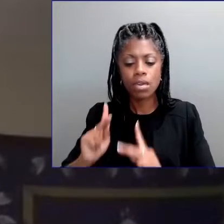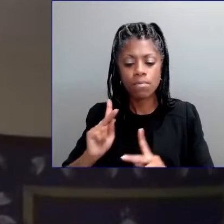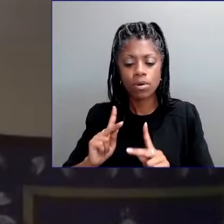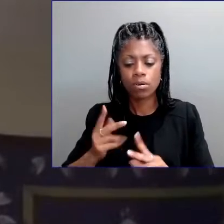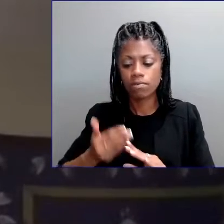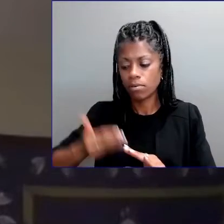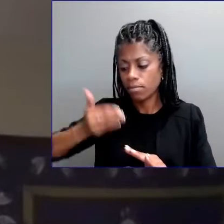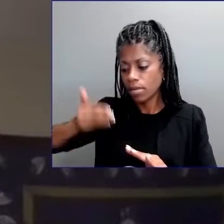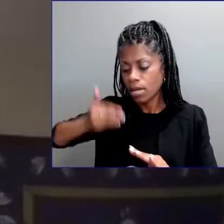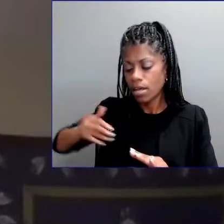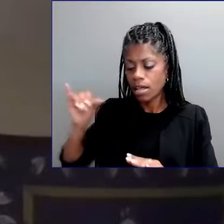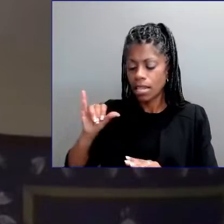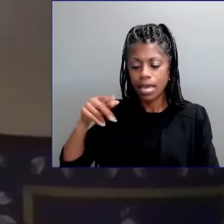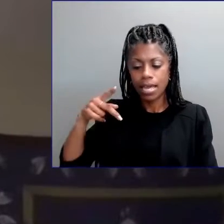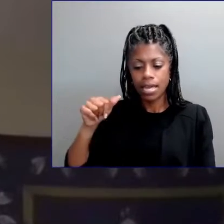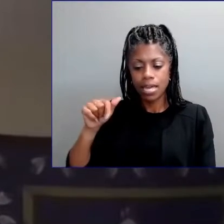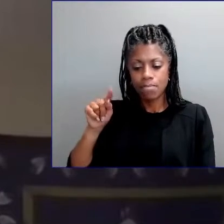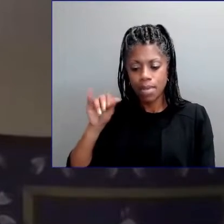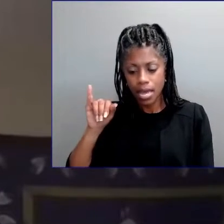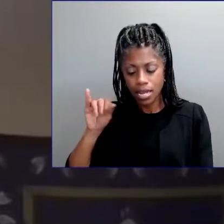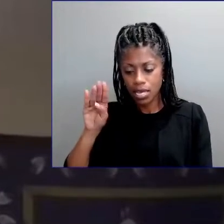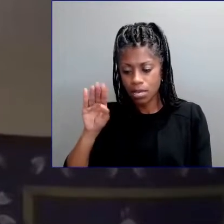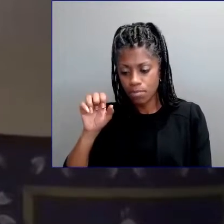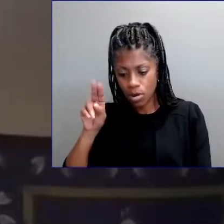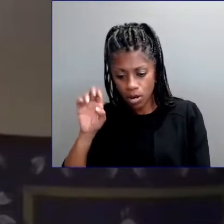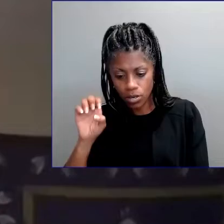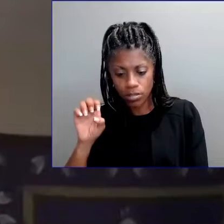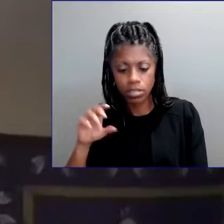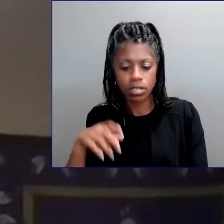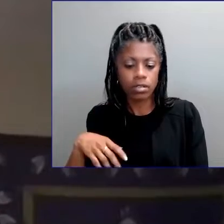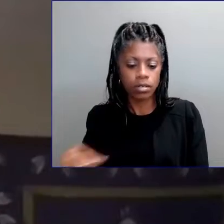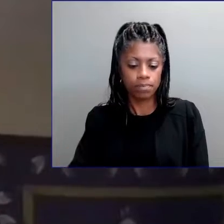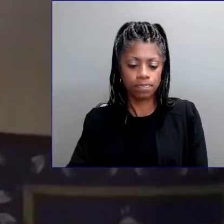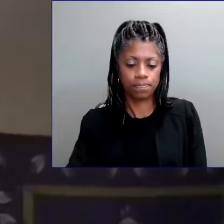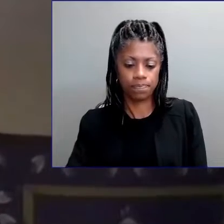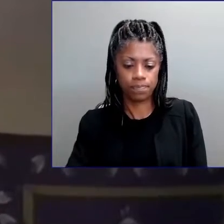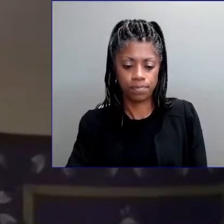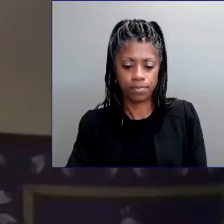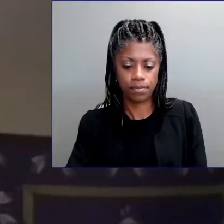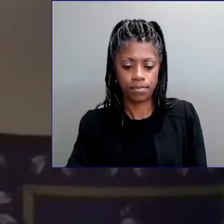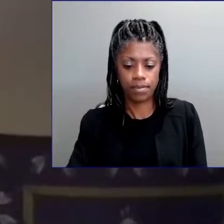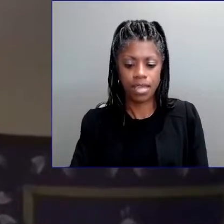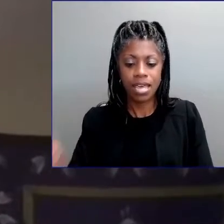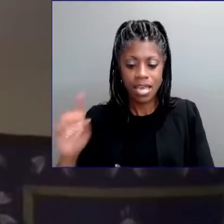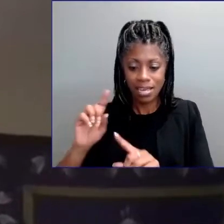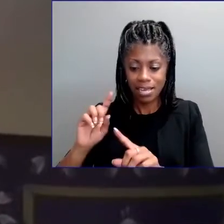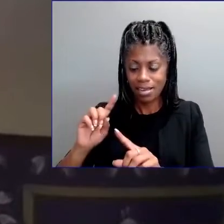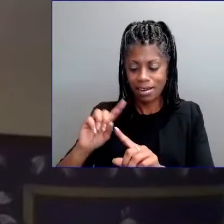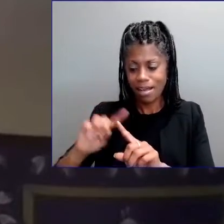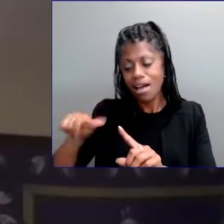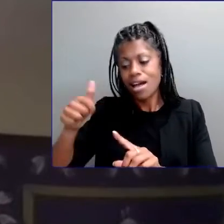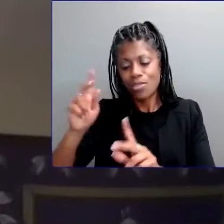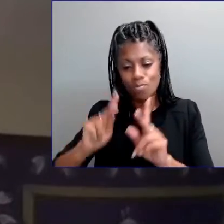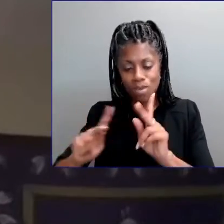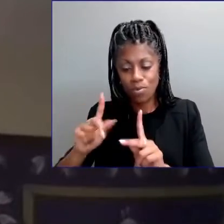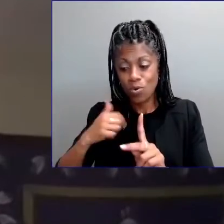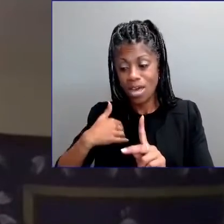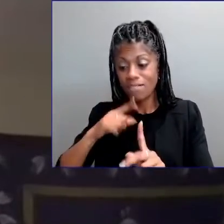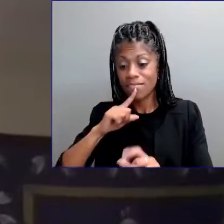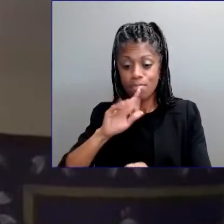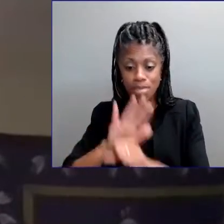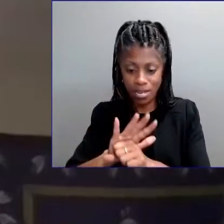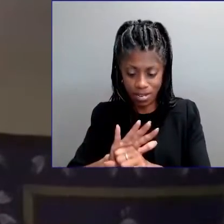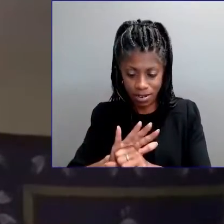Byrne, Leroy Moore, Stacey Milburn, and Mia Mingus, who have made a commitment to valuing the wholeness